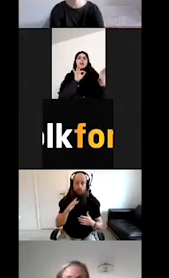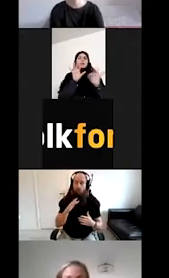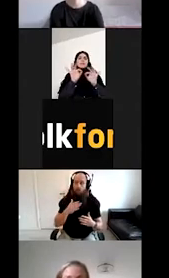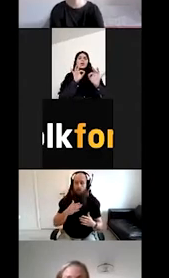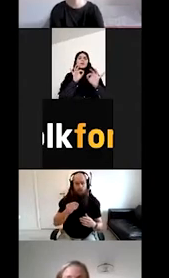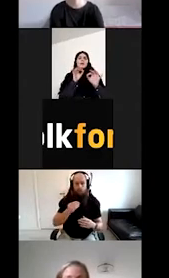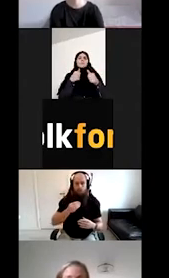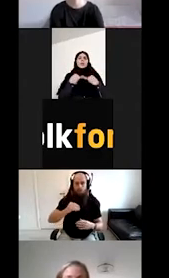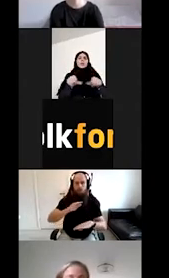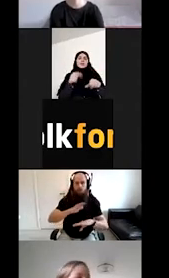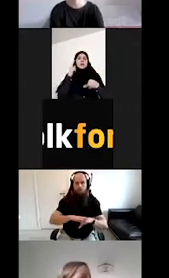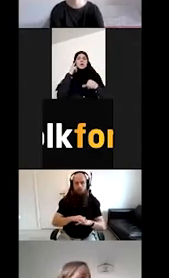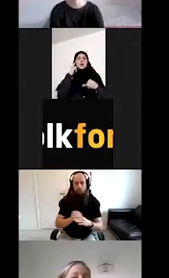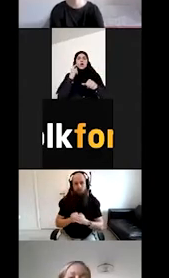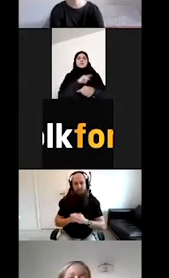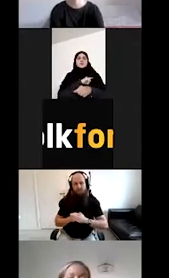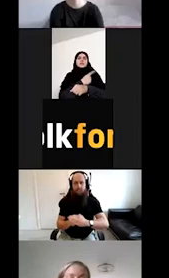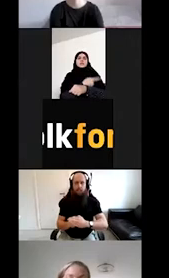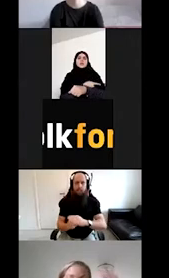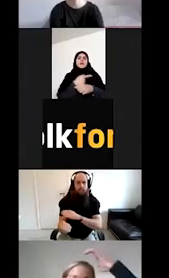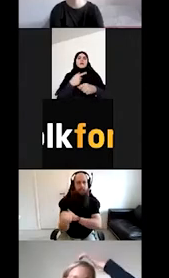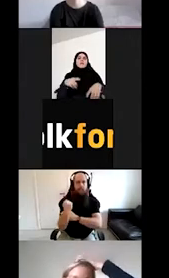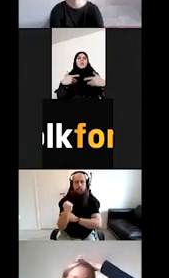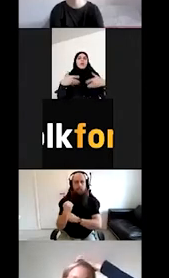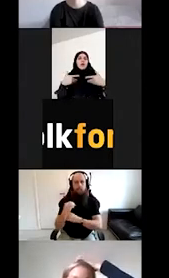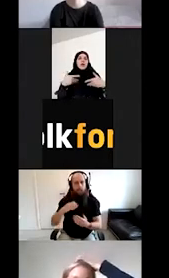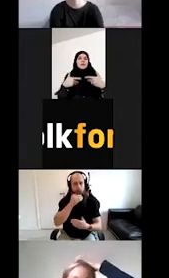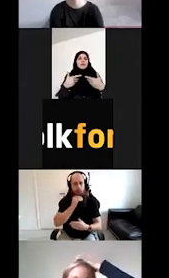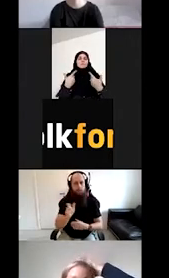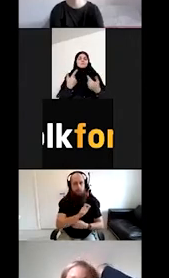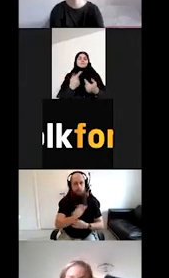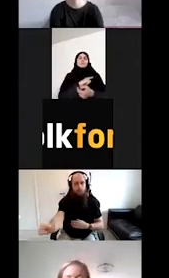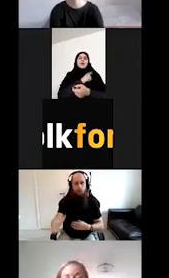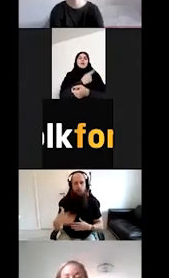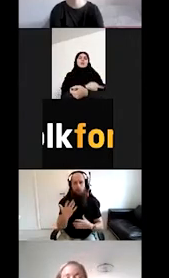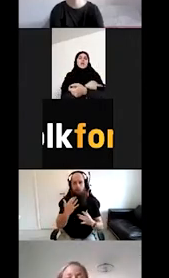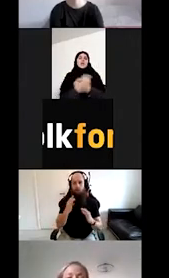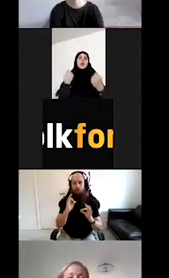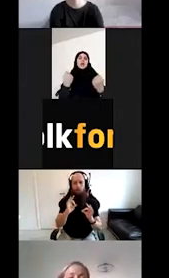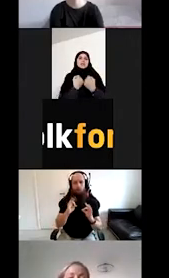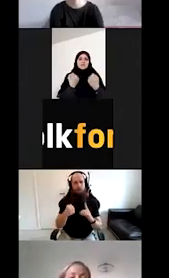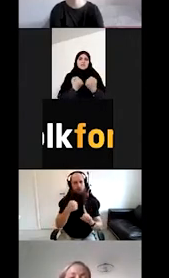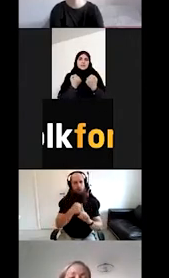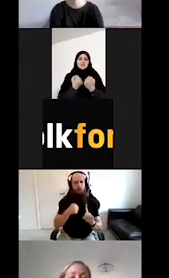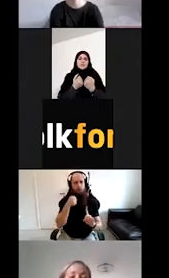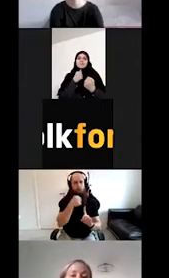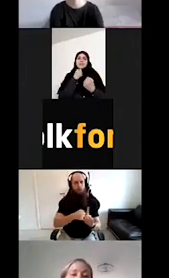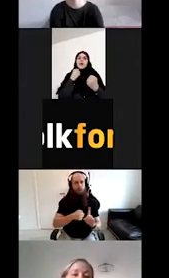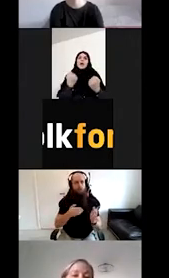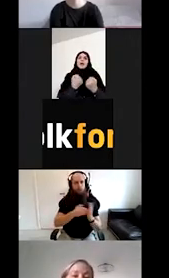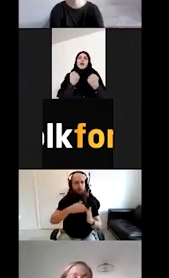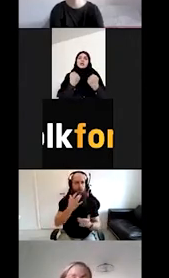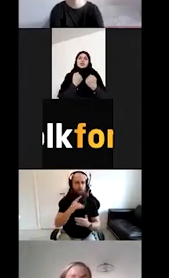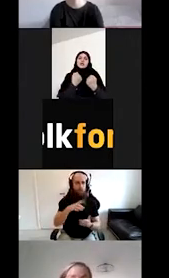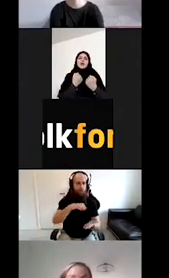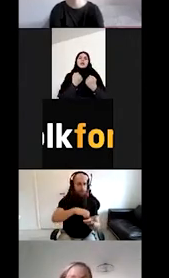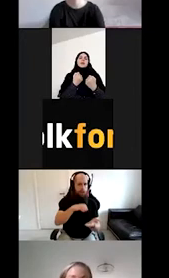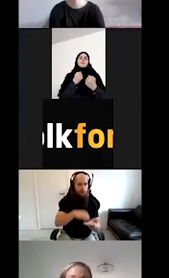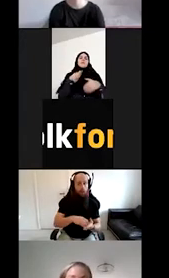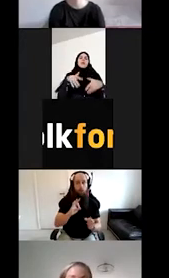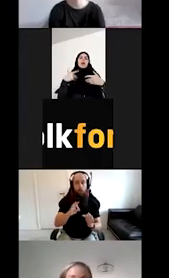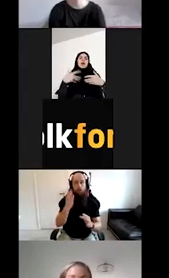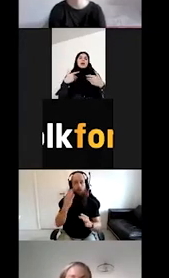for greater social activism and engaging youth in constructive engagement in